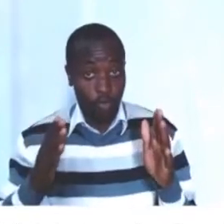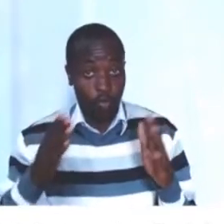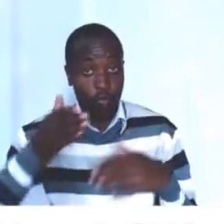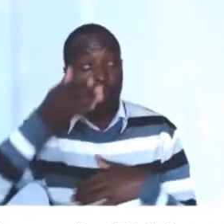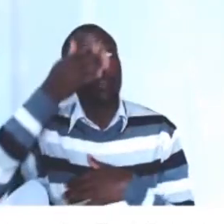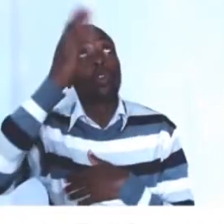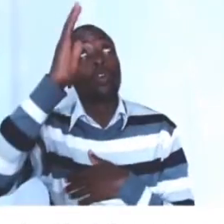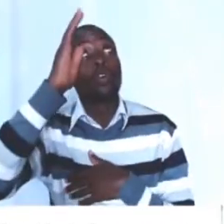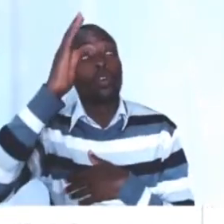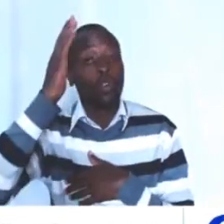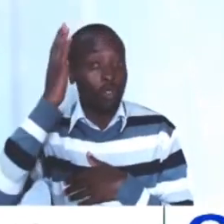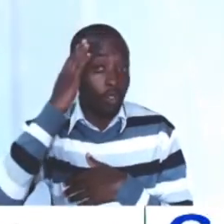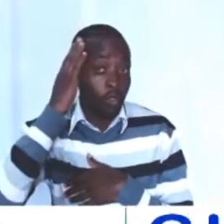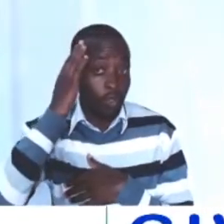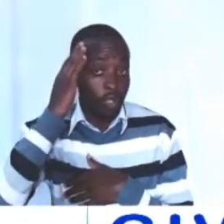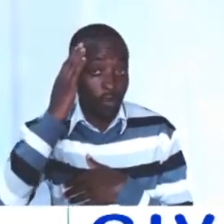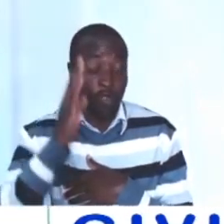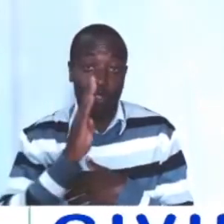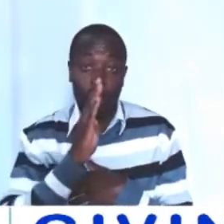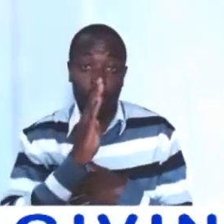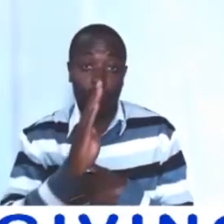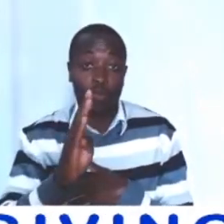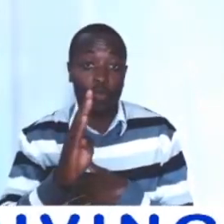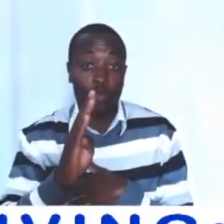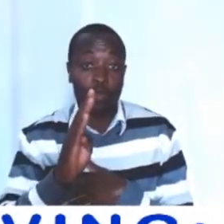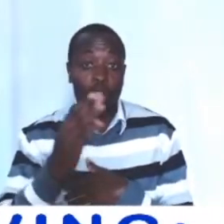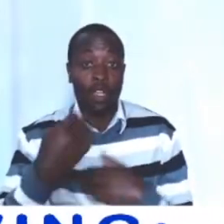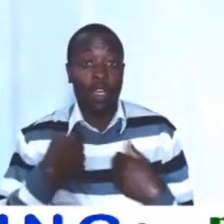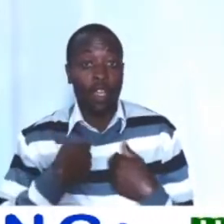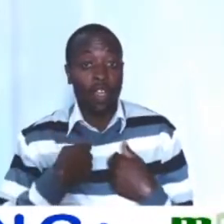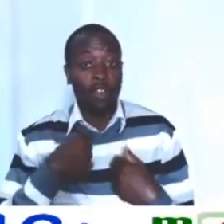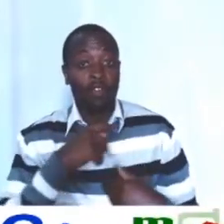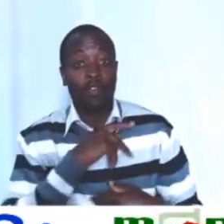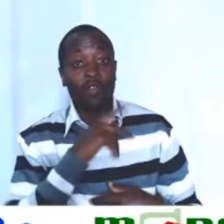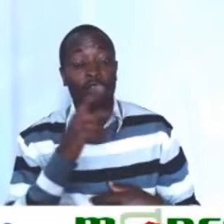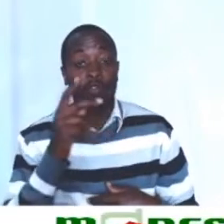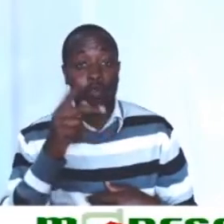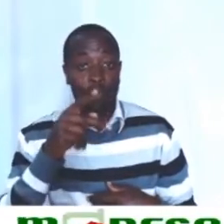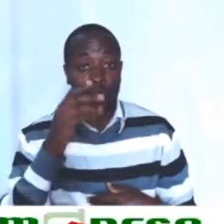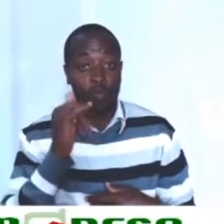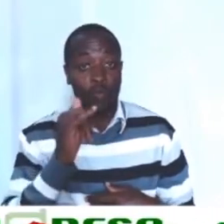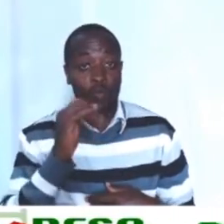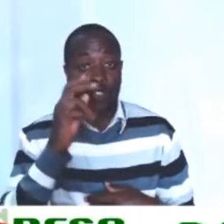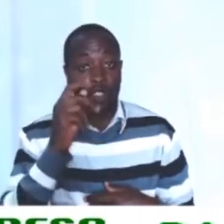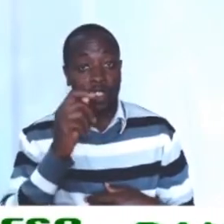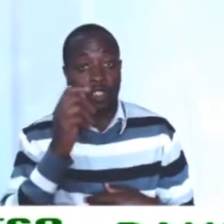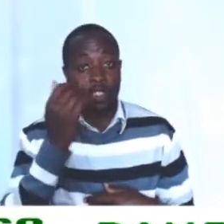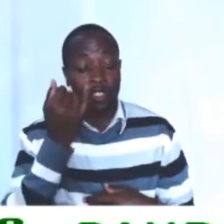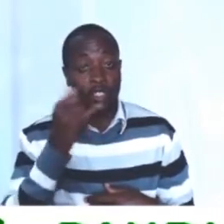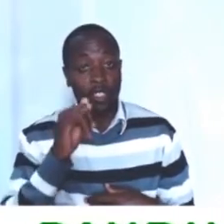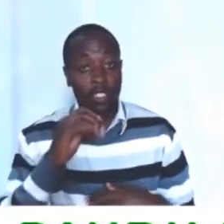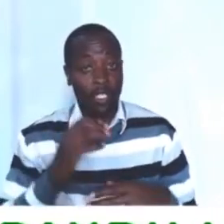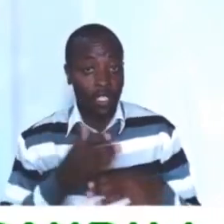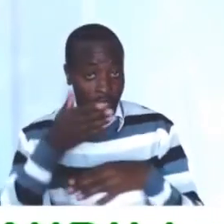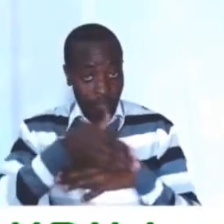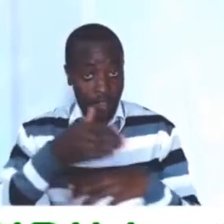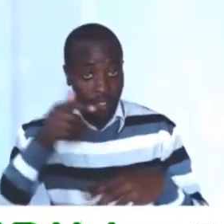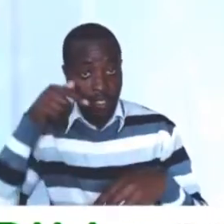himself considers them to be pitiable. After the other, the next stage is